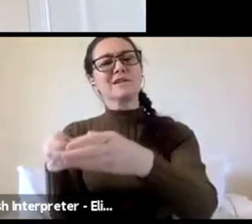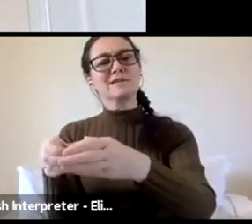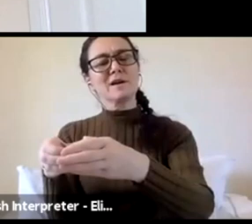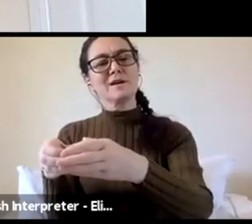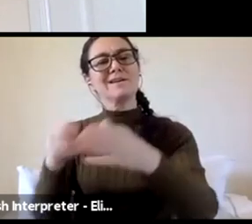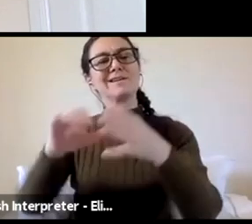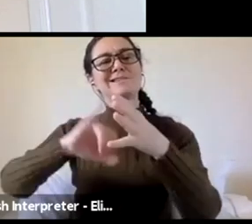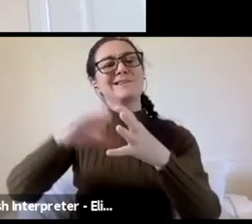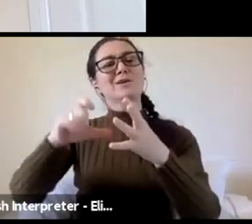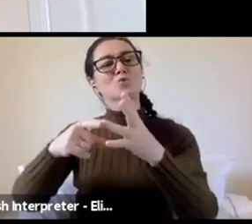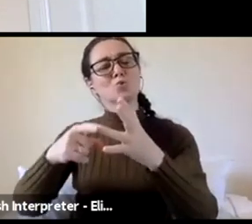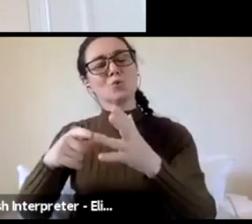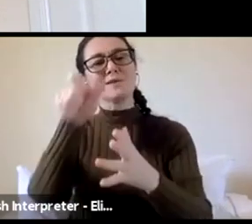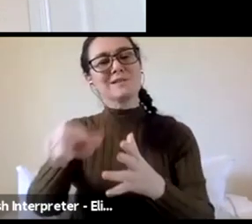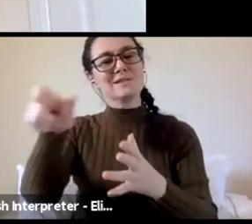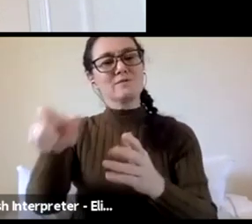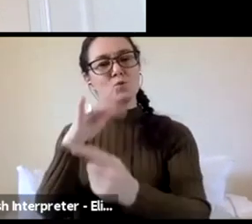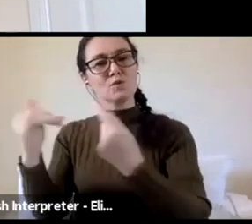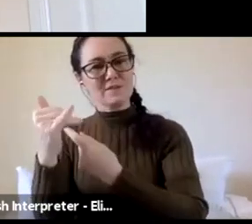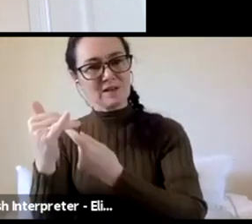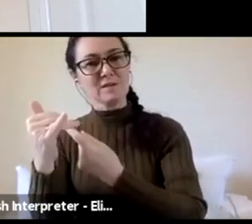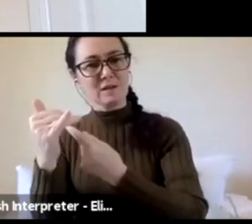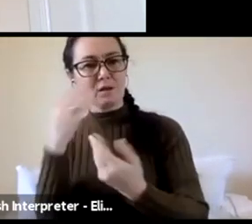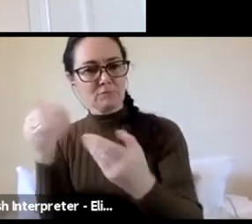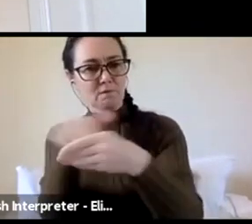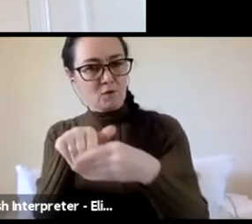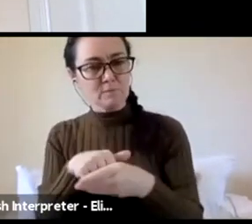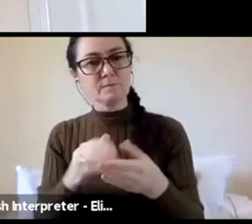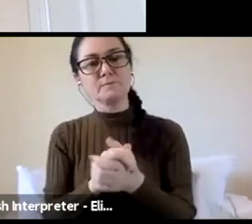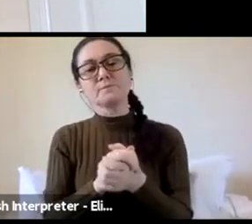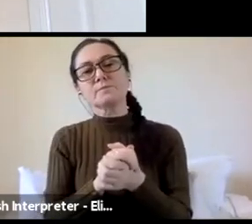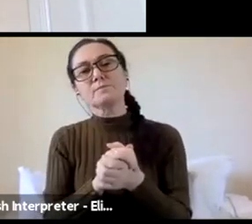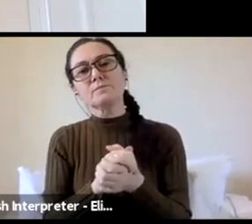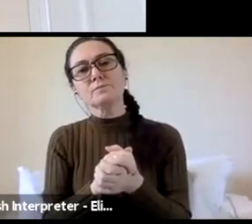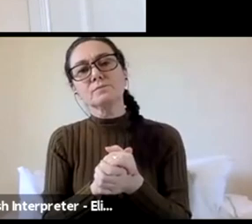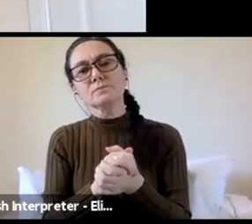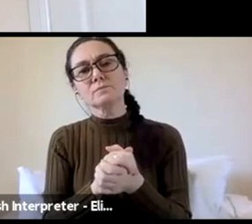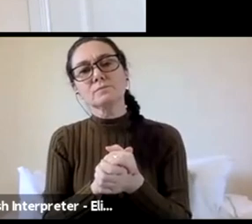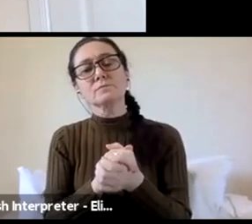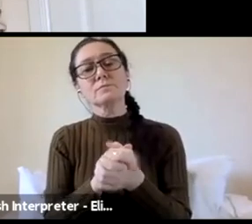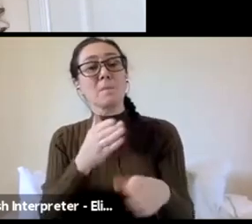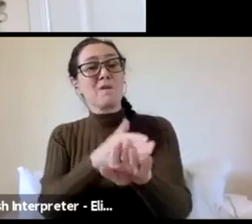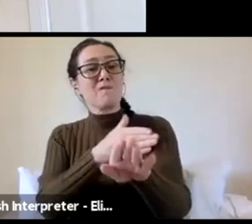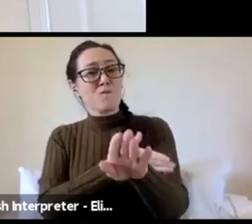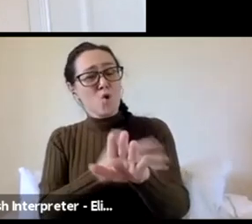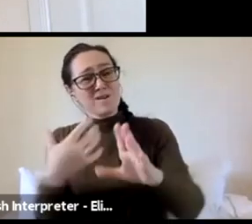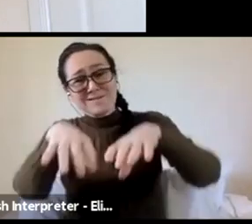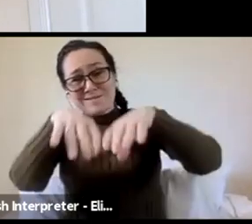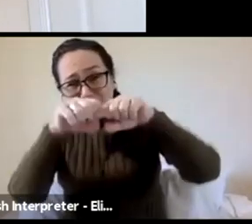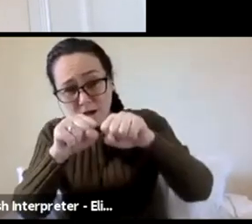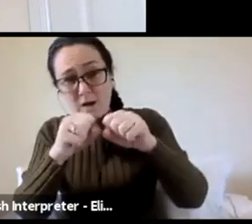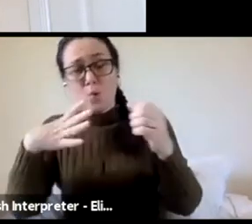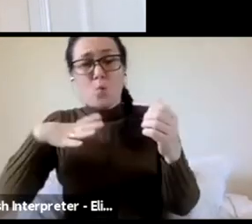know all about this and are going to be able to tell you about it. So we're looking forward to that. Before we do that, though, I just wanted to look at